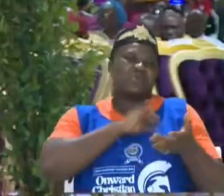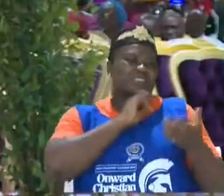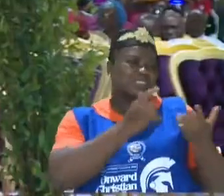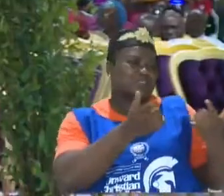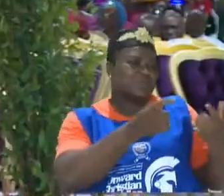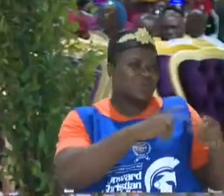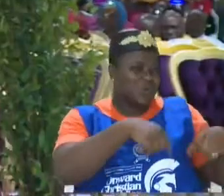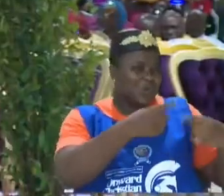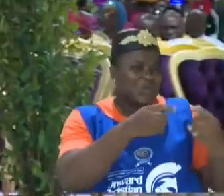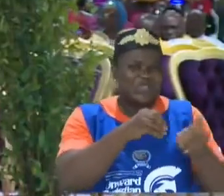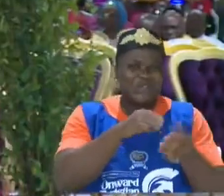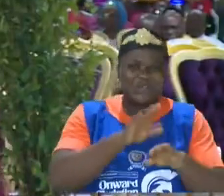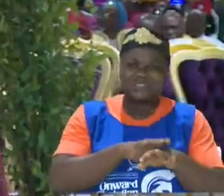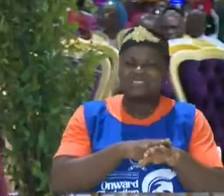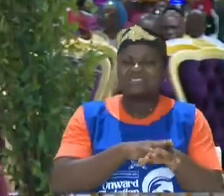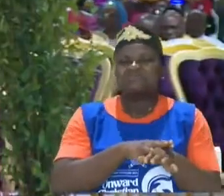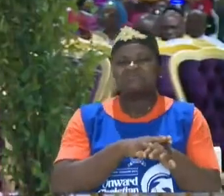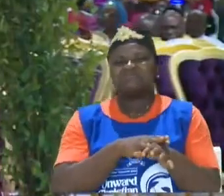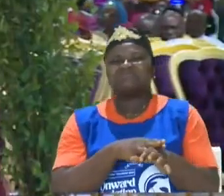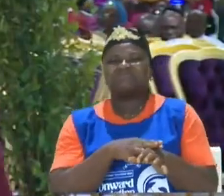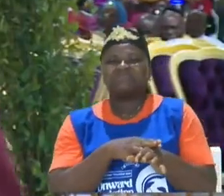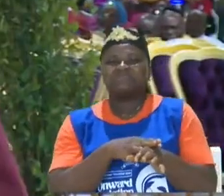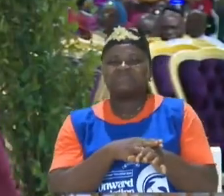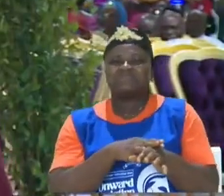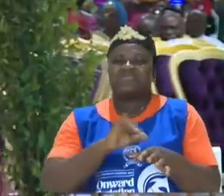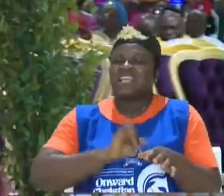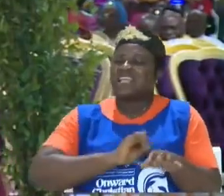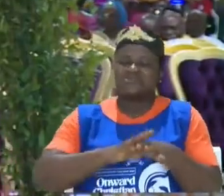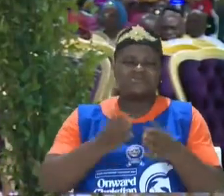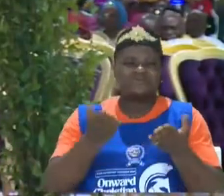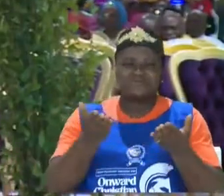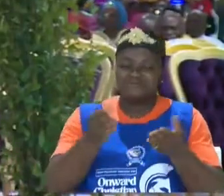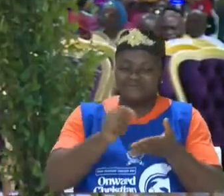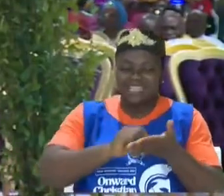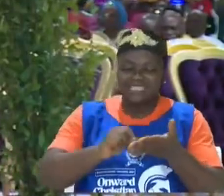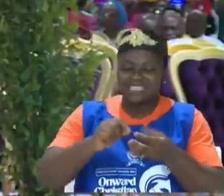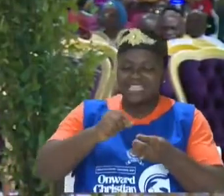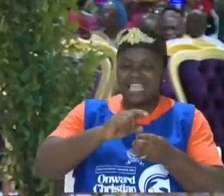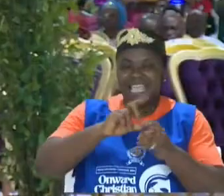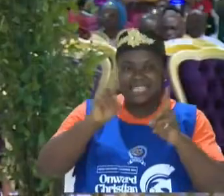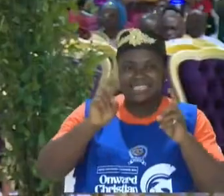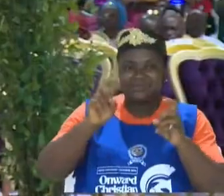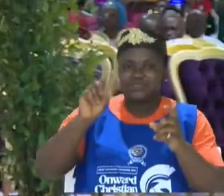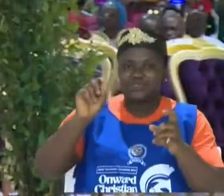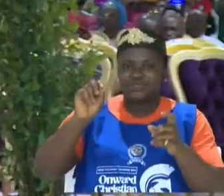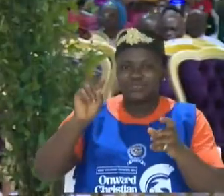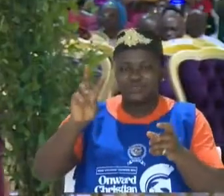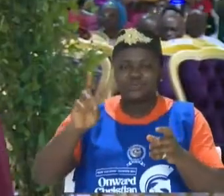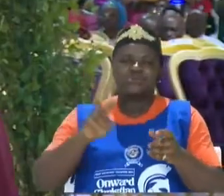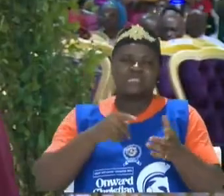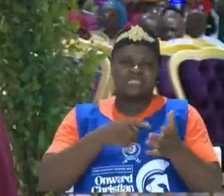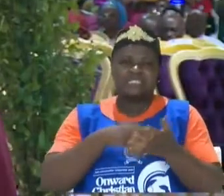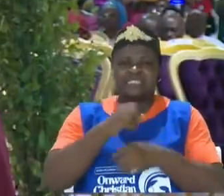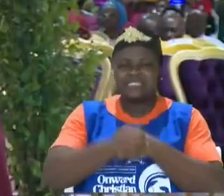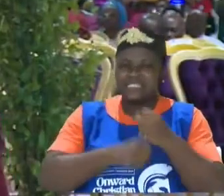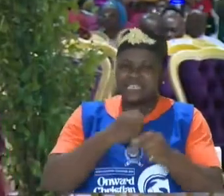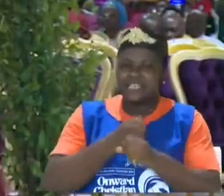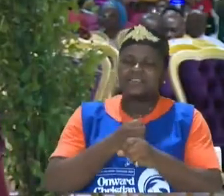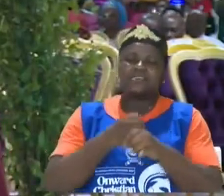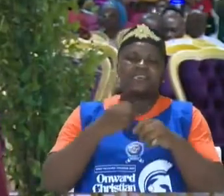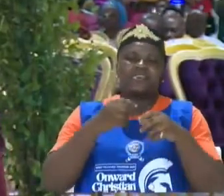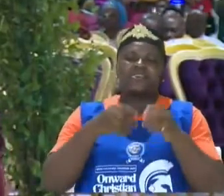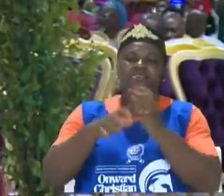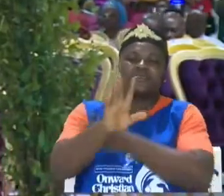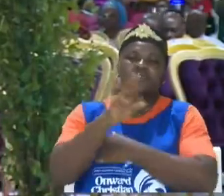problem. 2020, I did not write exam 2022. I said, God, it's over to you. So this year, God used Pastor Shade Paul to pay part